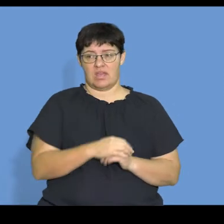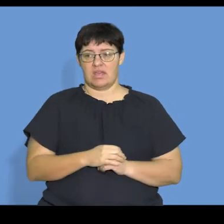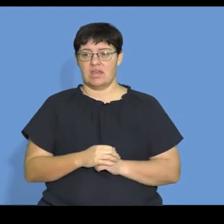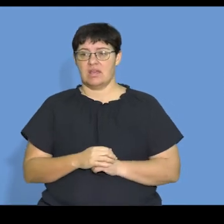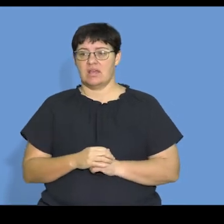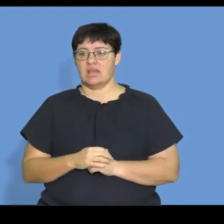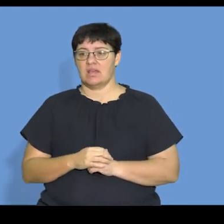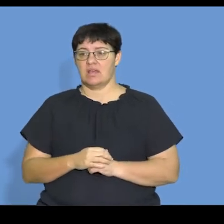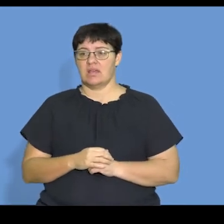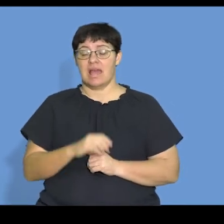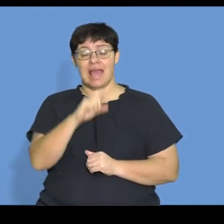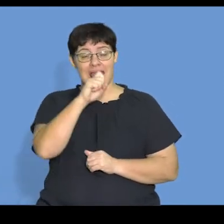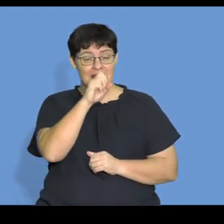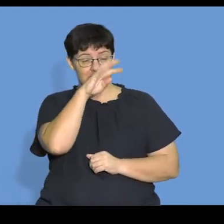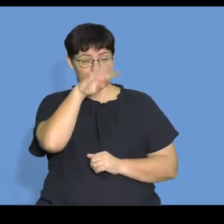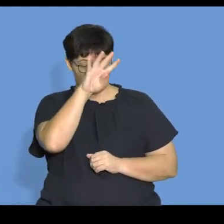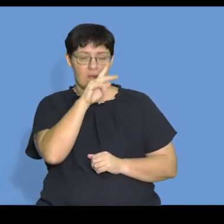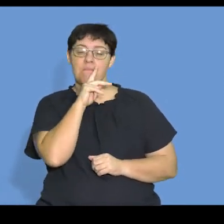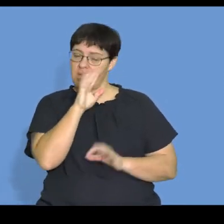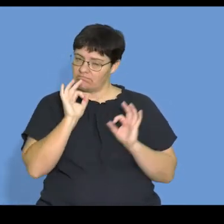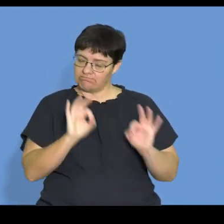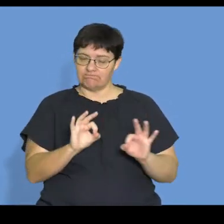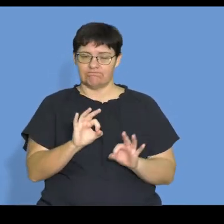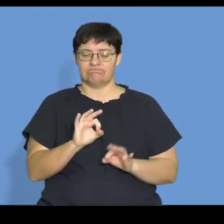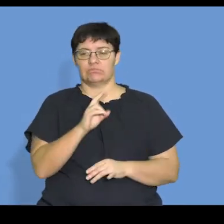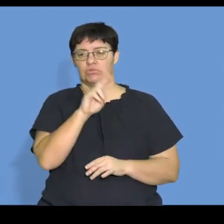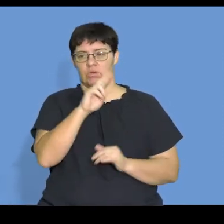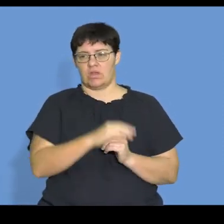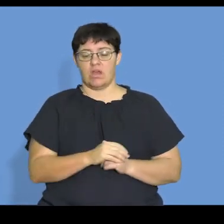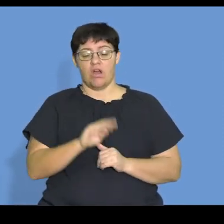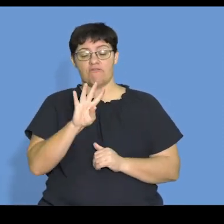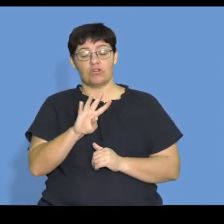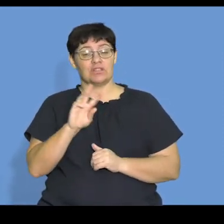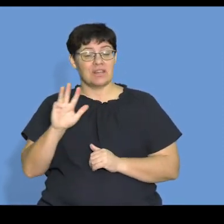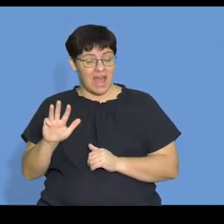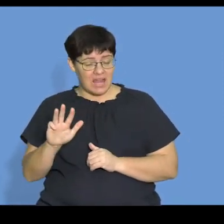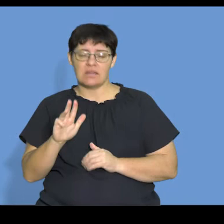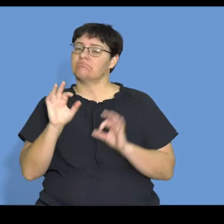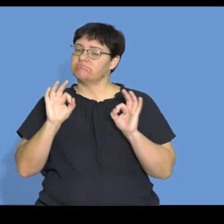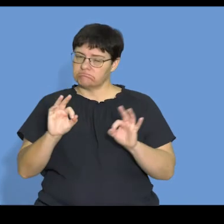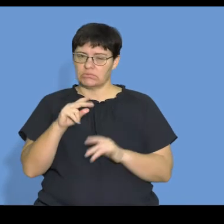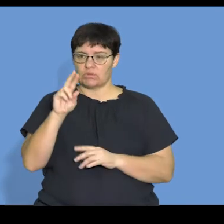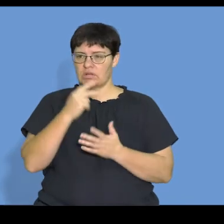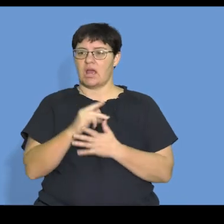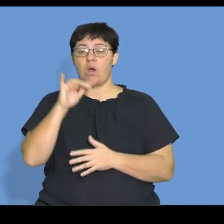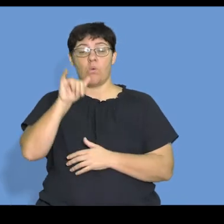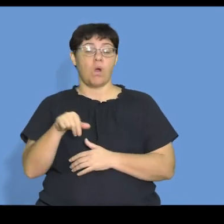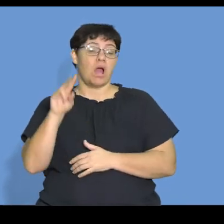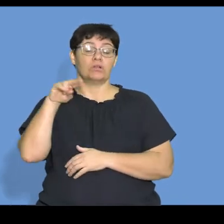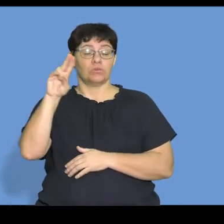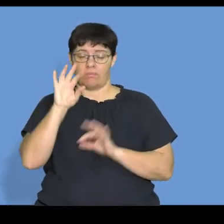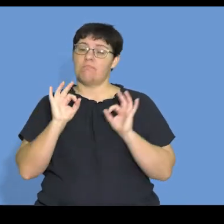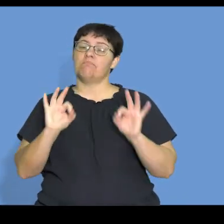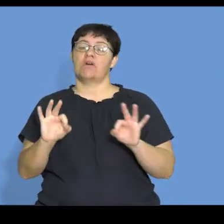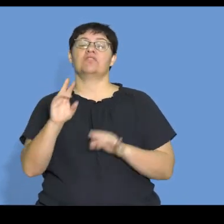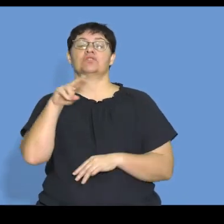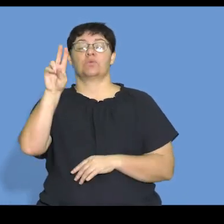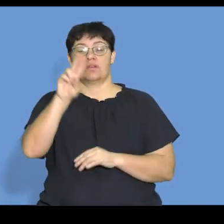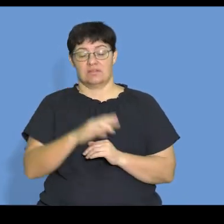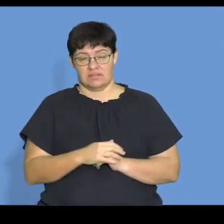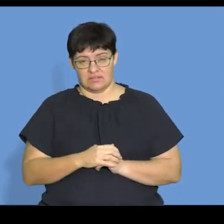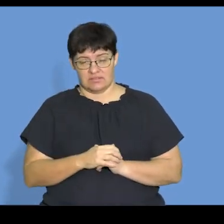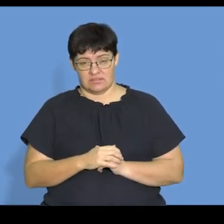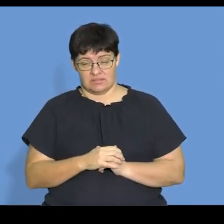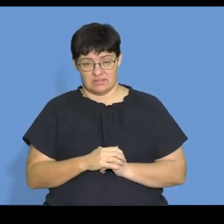x to the exponent of 4 is a perfect square, 49 is a perfect square, and the y to the exponent of 2 is a perfect square. Now,